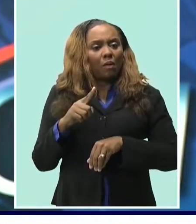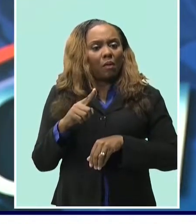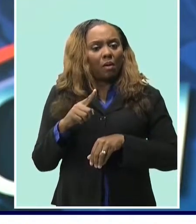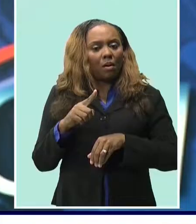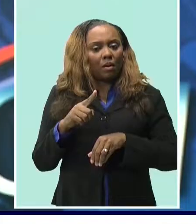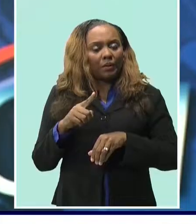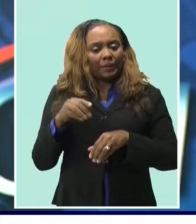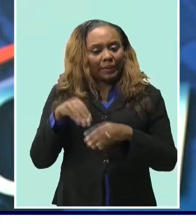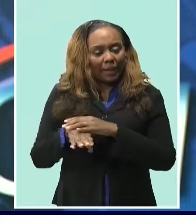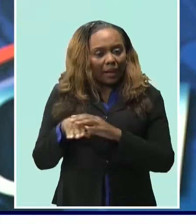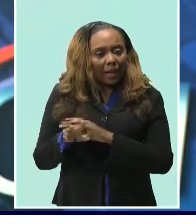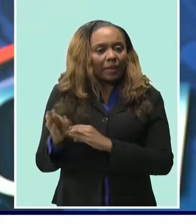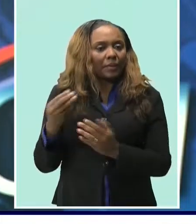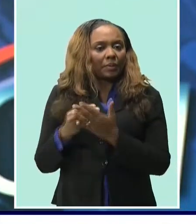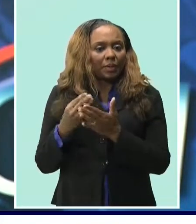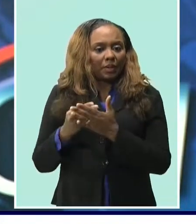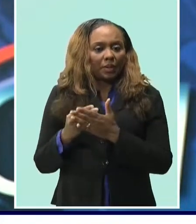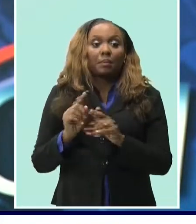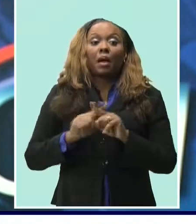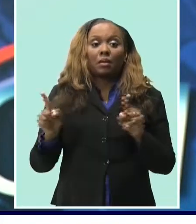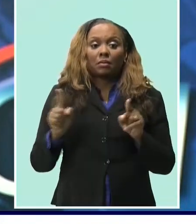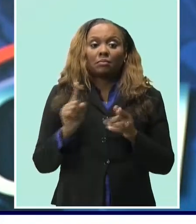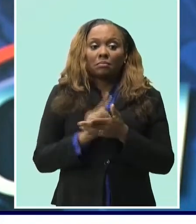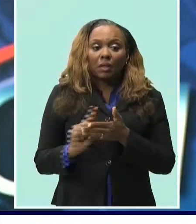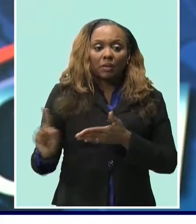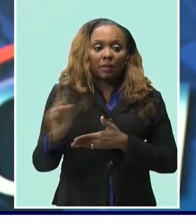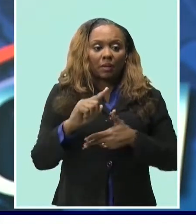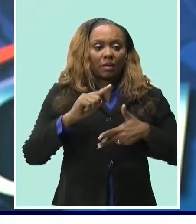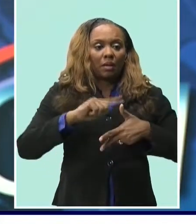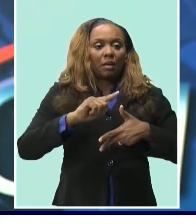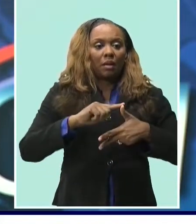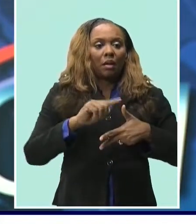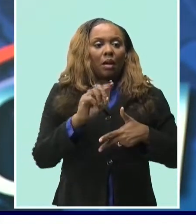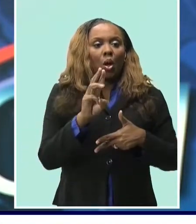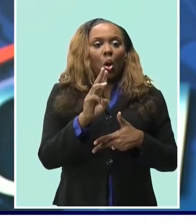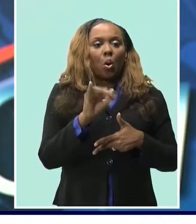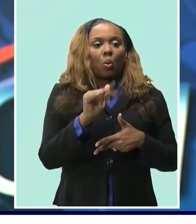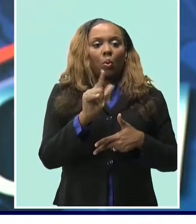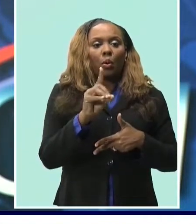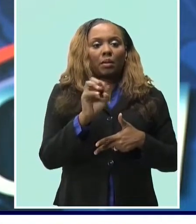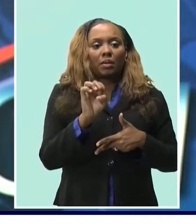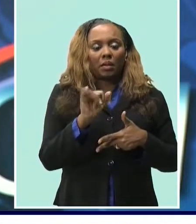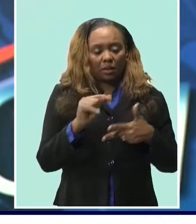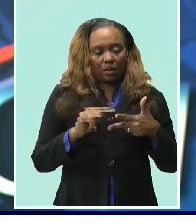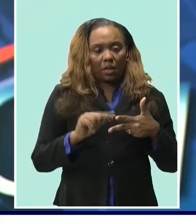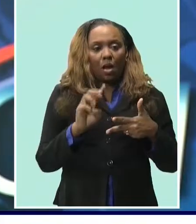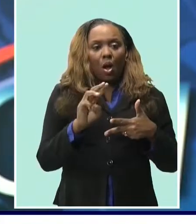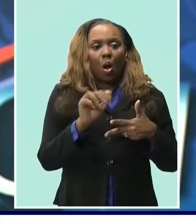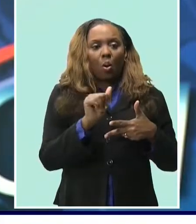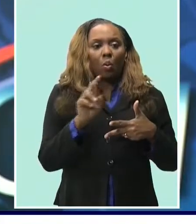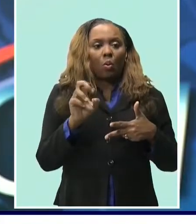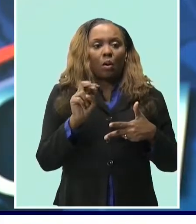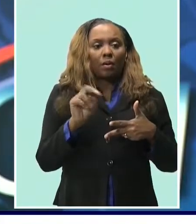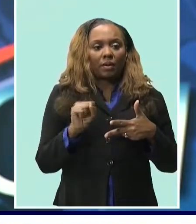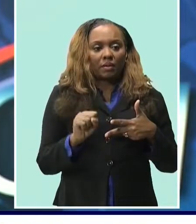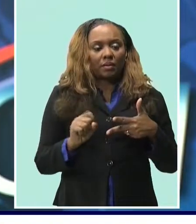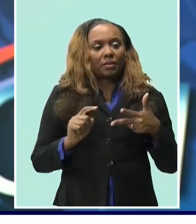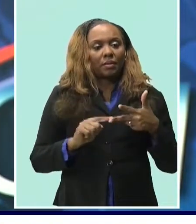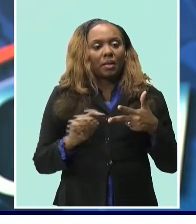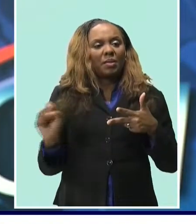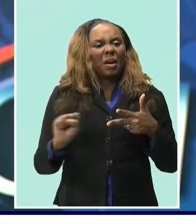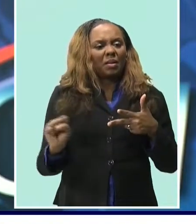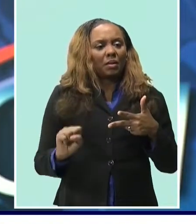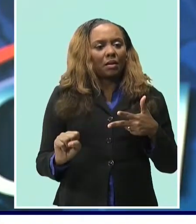also announced that as of next week, its branches at Wilde, Warrens, Speightstown and Sheraton will be open on Wednesday, April